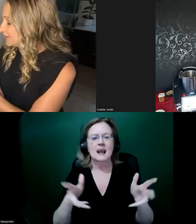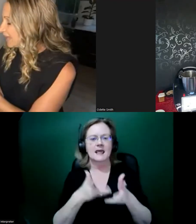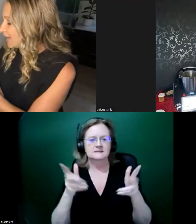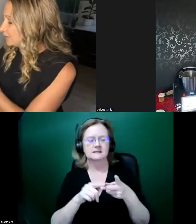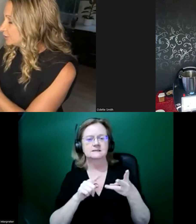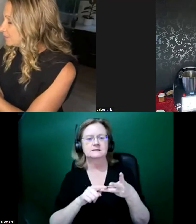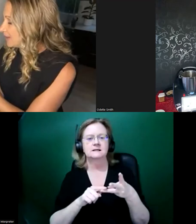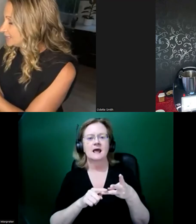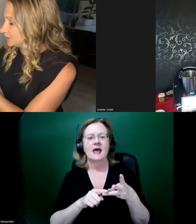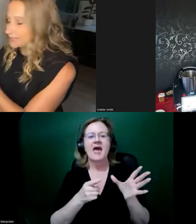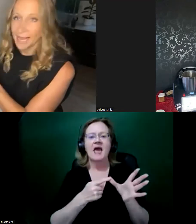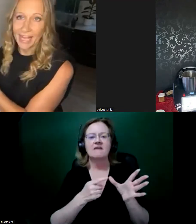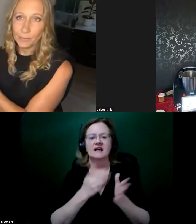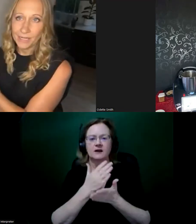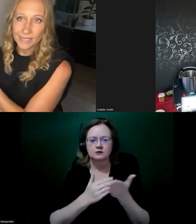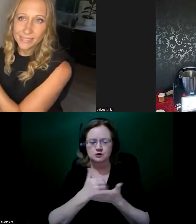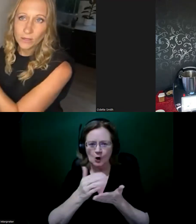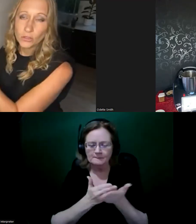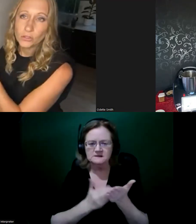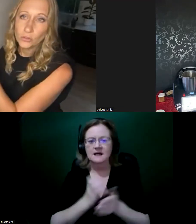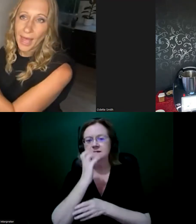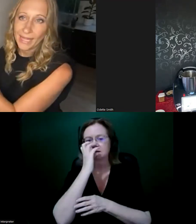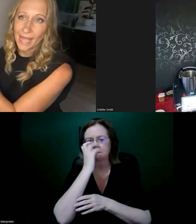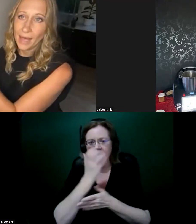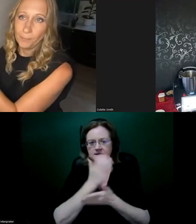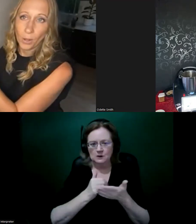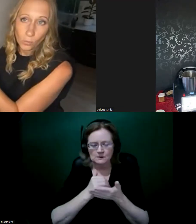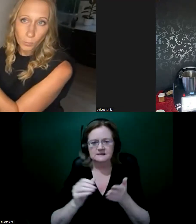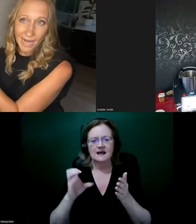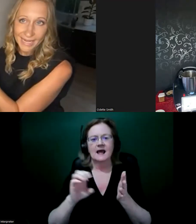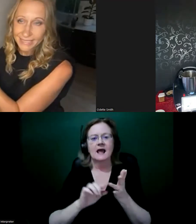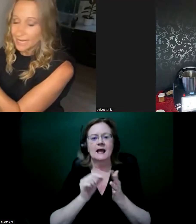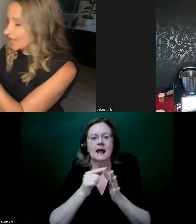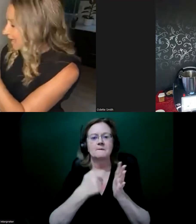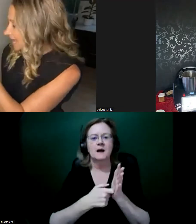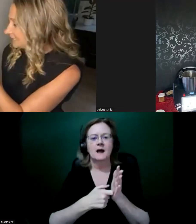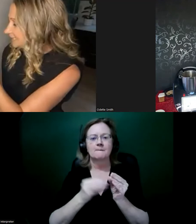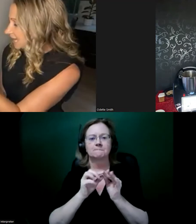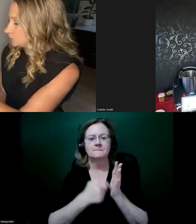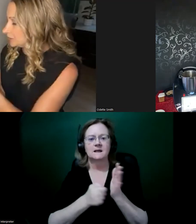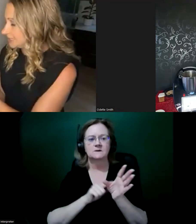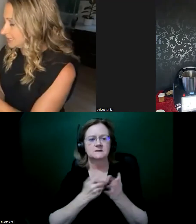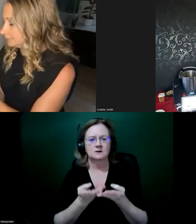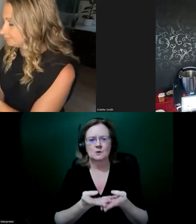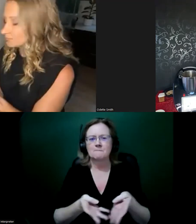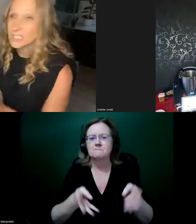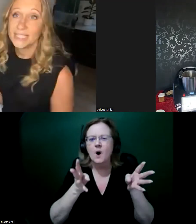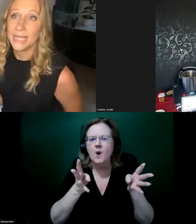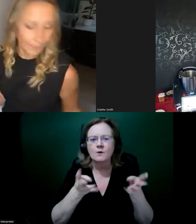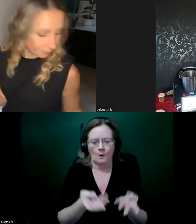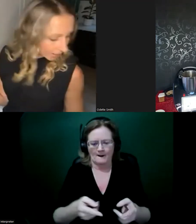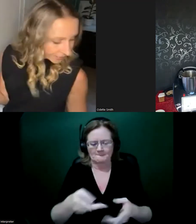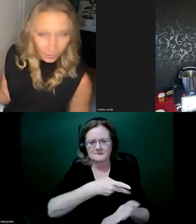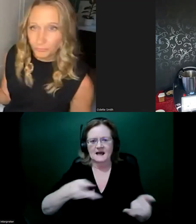chopped avocado, tomatoes, and caper berries onto a bowl or plate and toss it